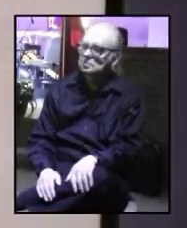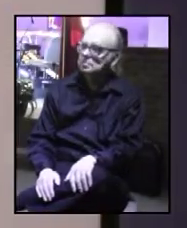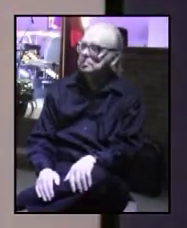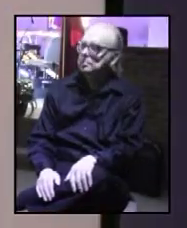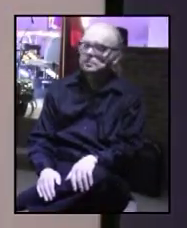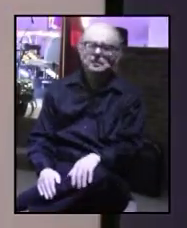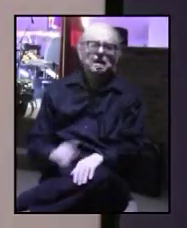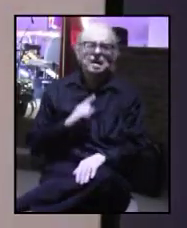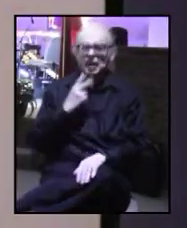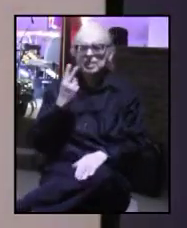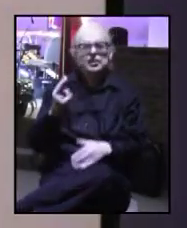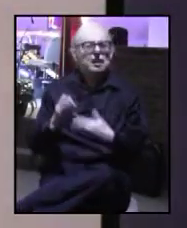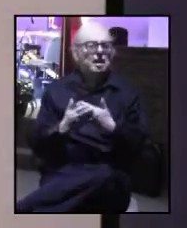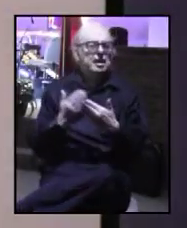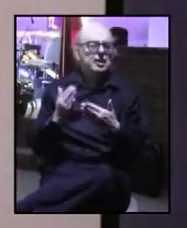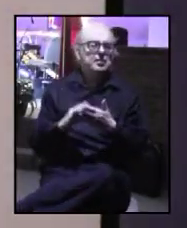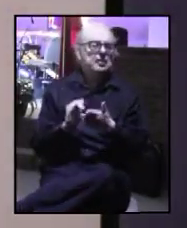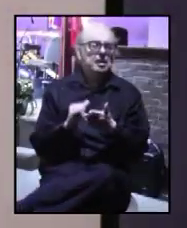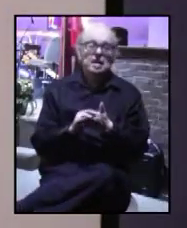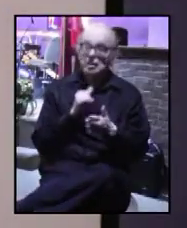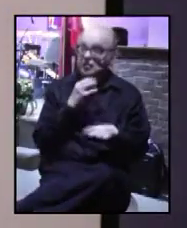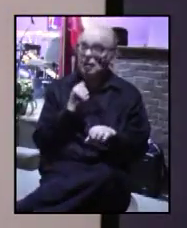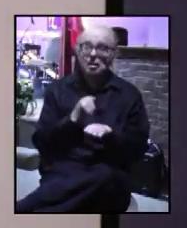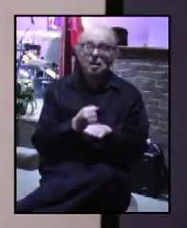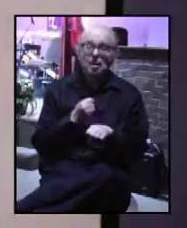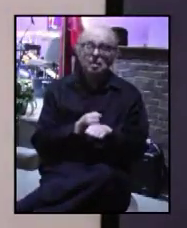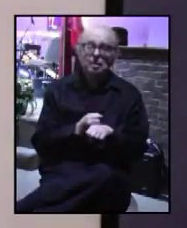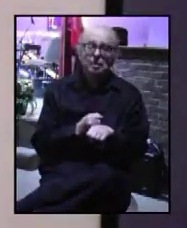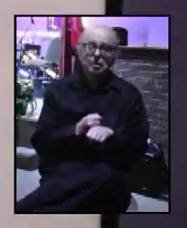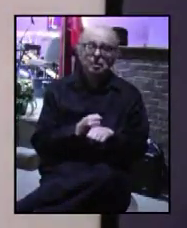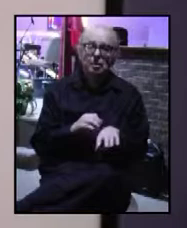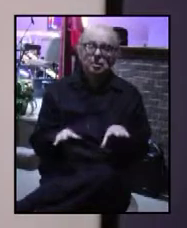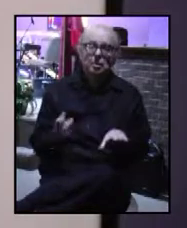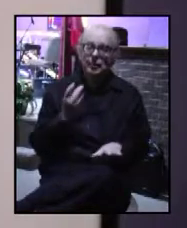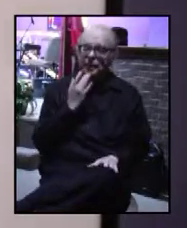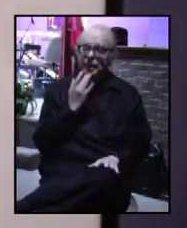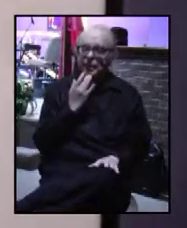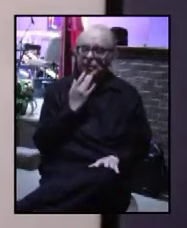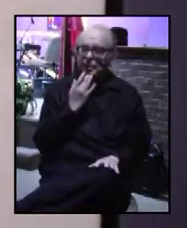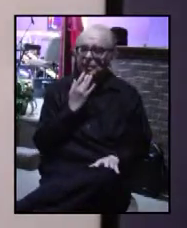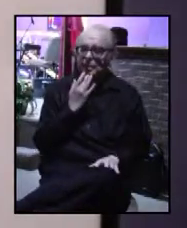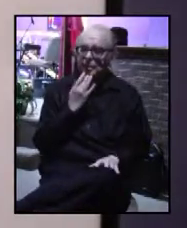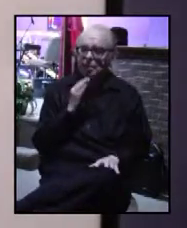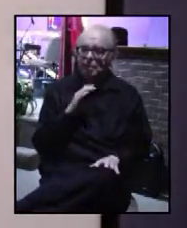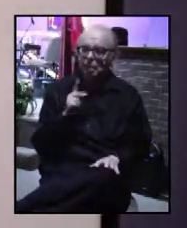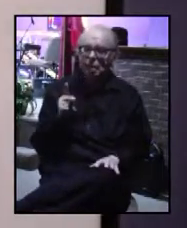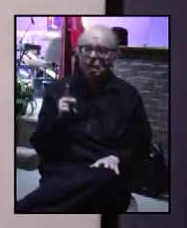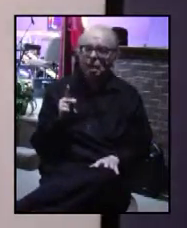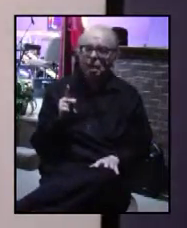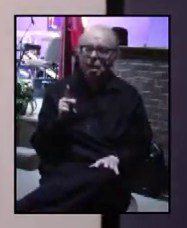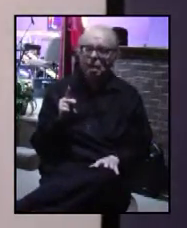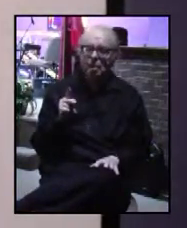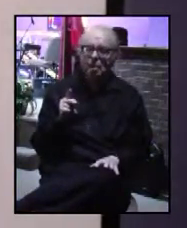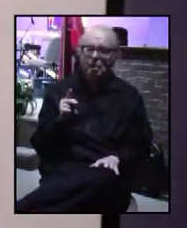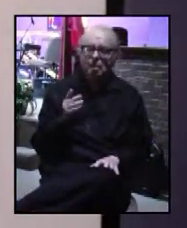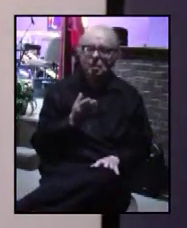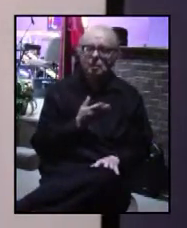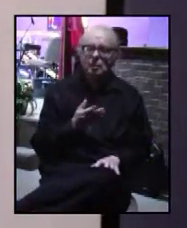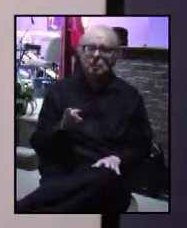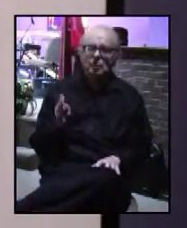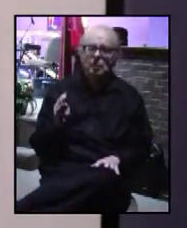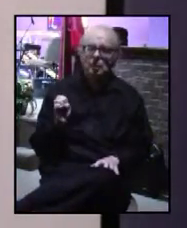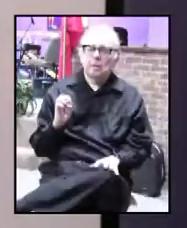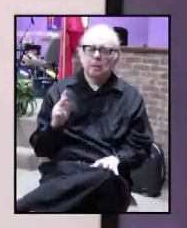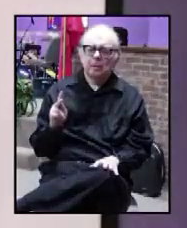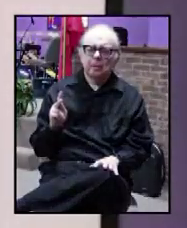See how easy? It's not that hard. Do me a favor, Mark, if you would. I need you to bring up a website,